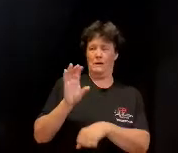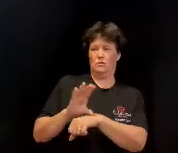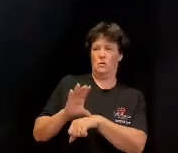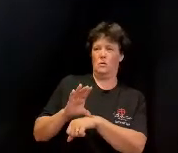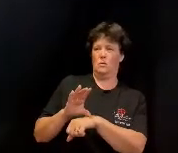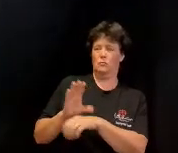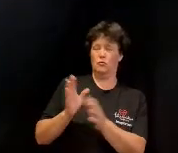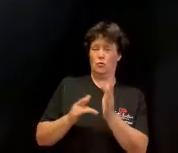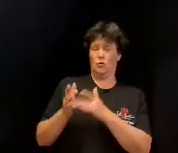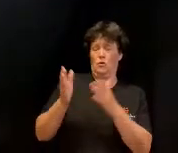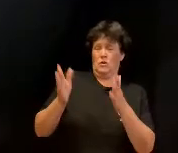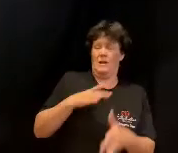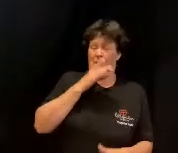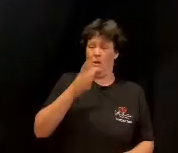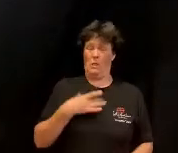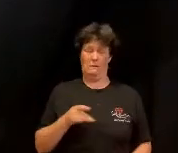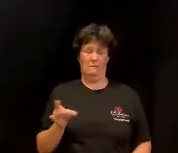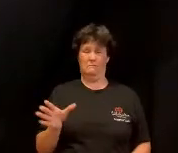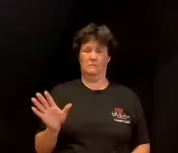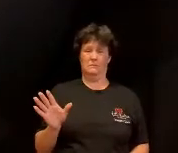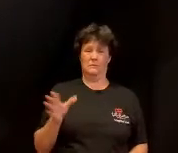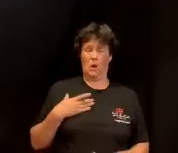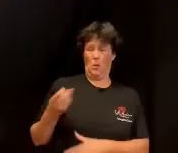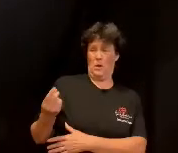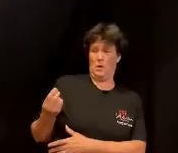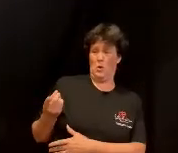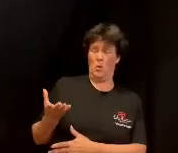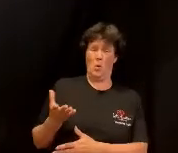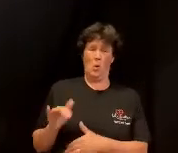Christianity because, you know what? All they want to do is whatever.